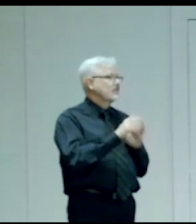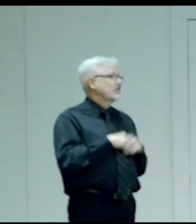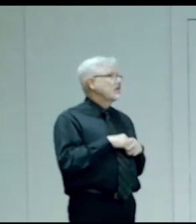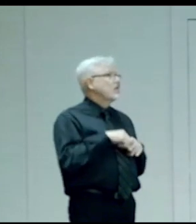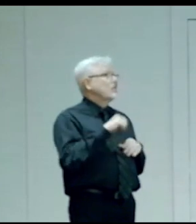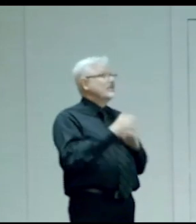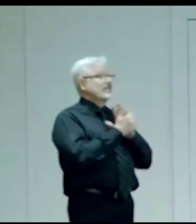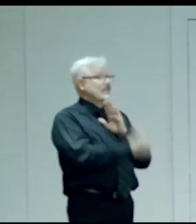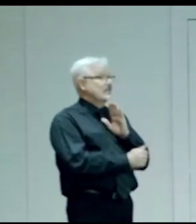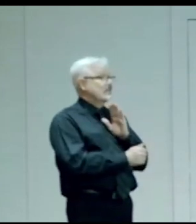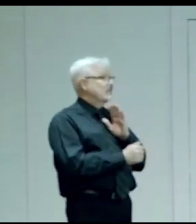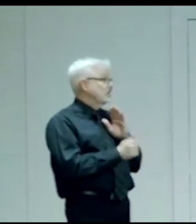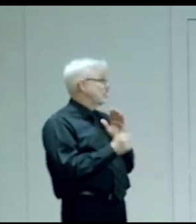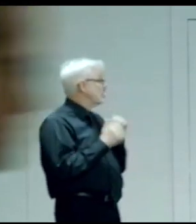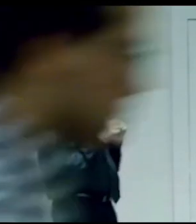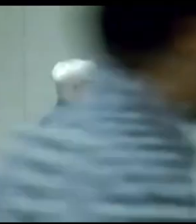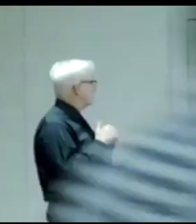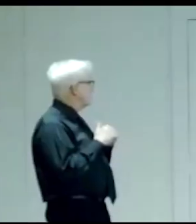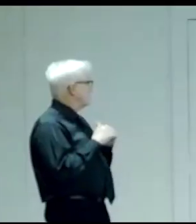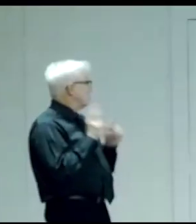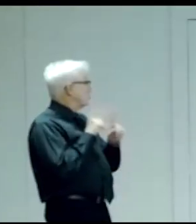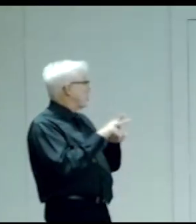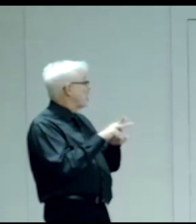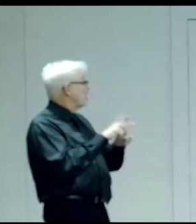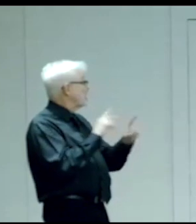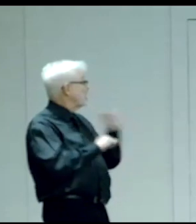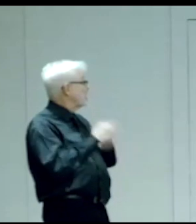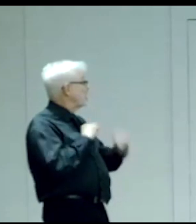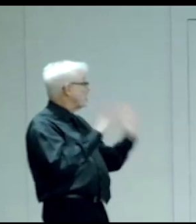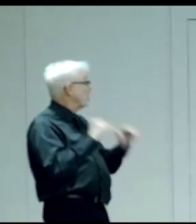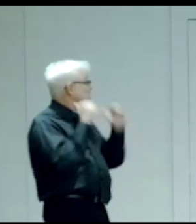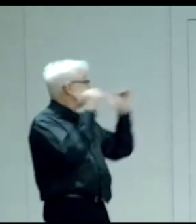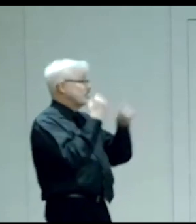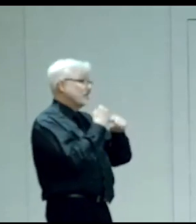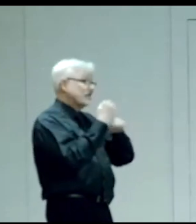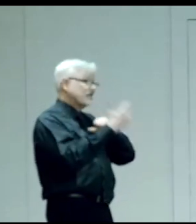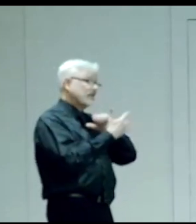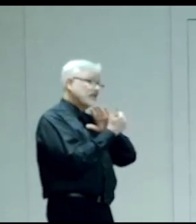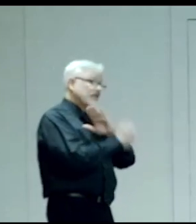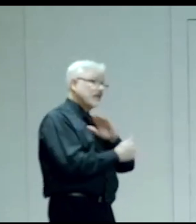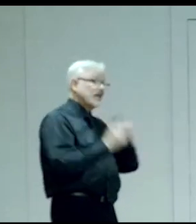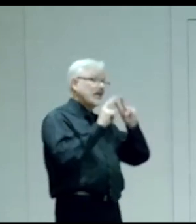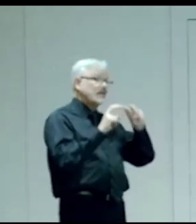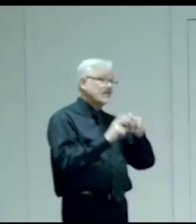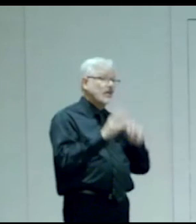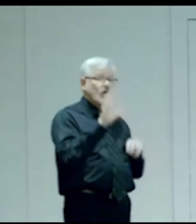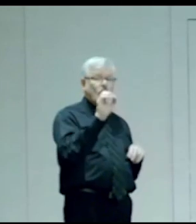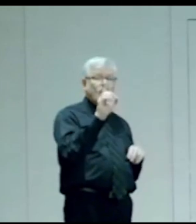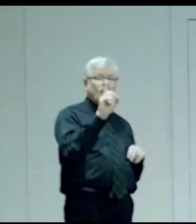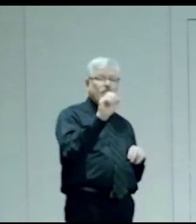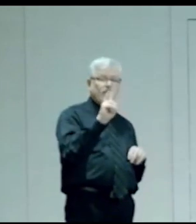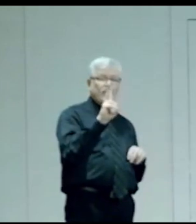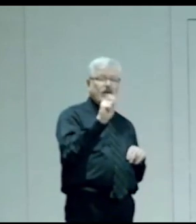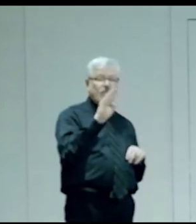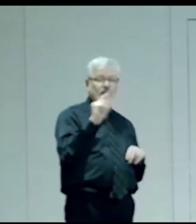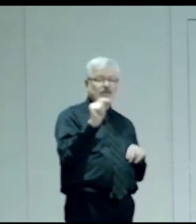with skills he has applied initially in advancing in statistical techniques such as analysis of covariance structures,